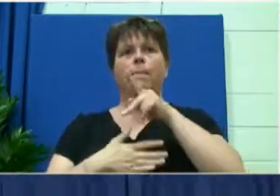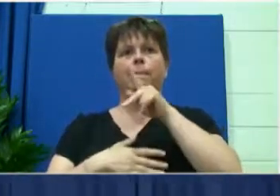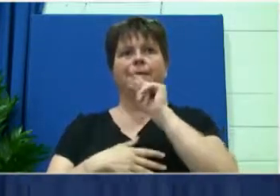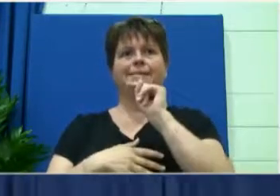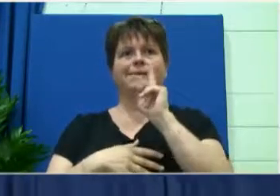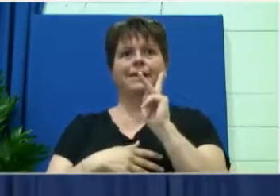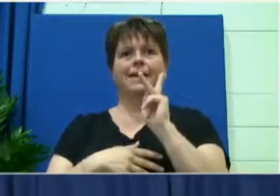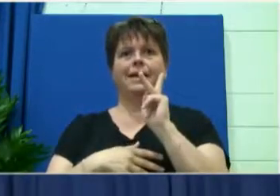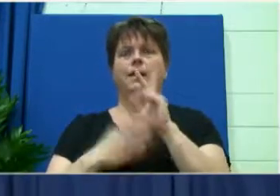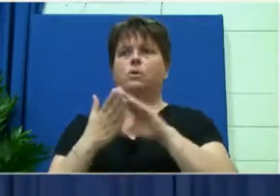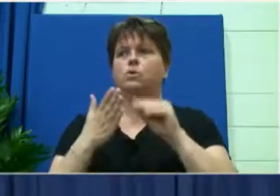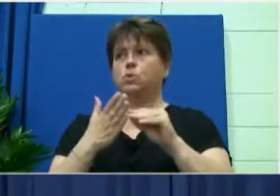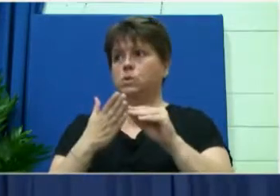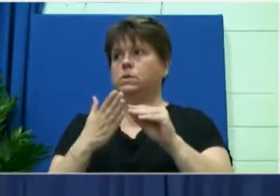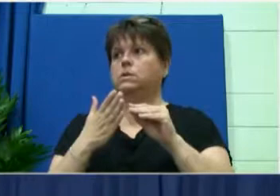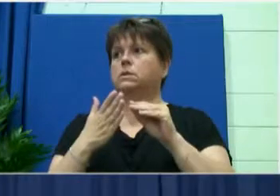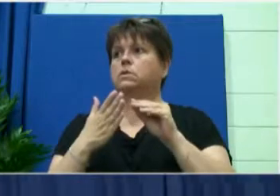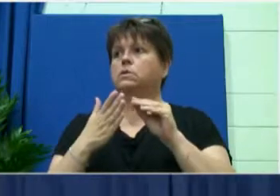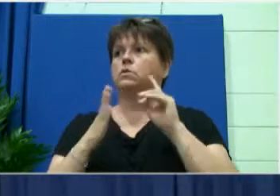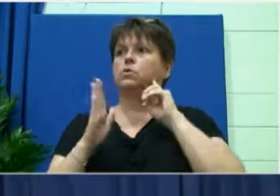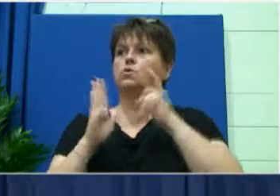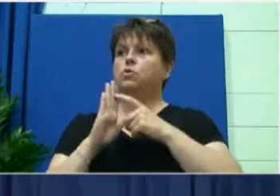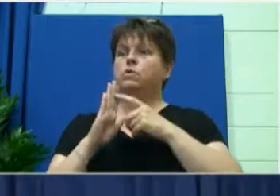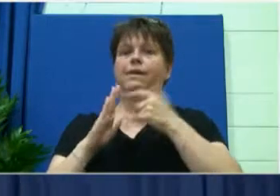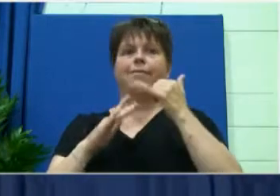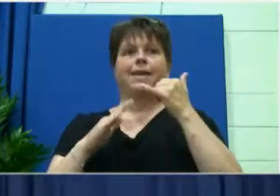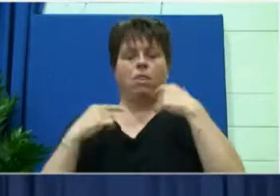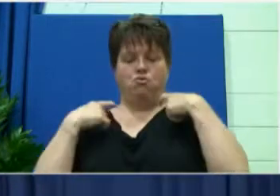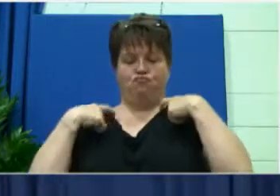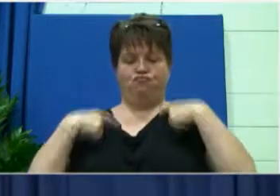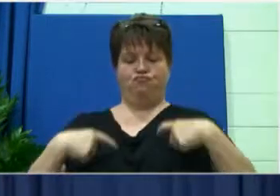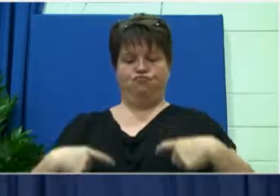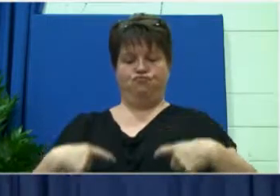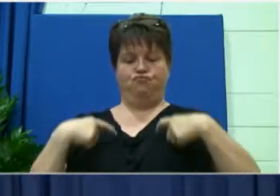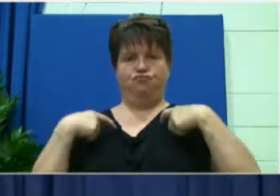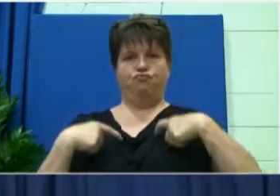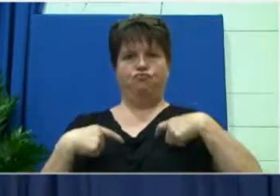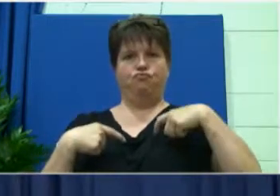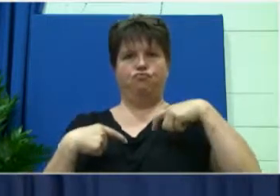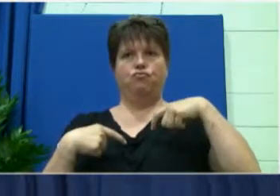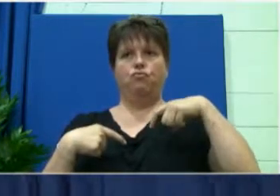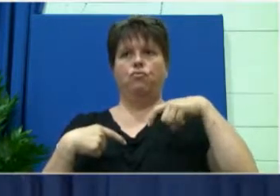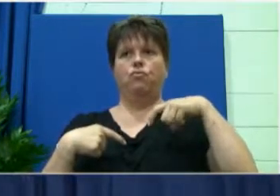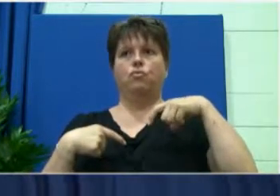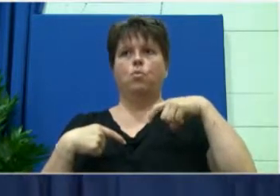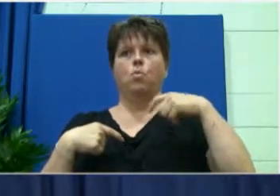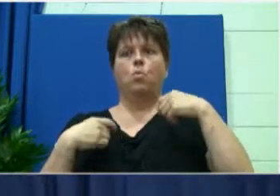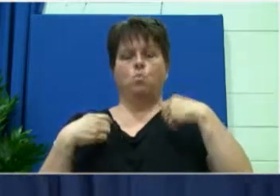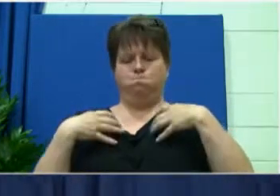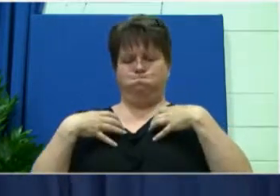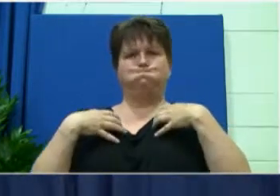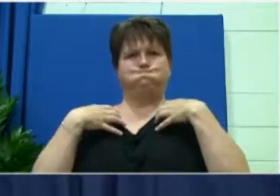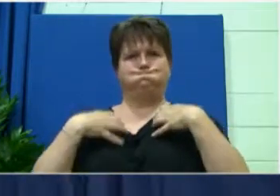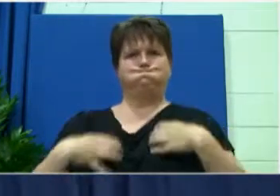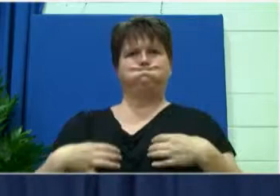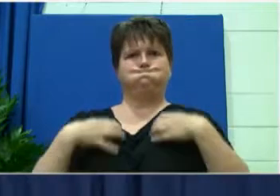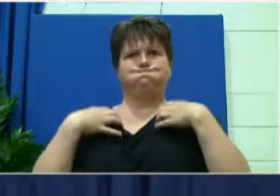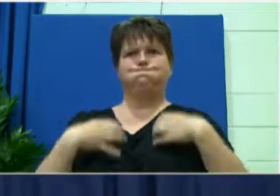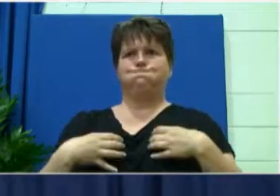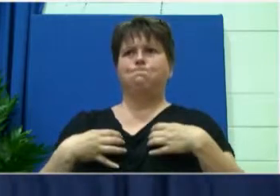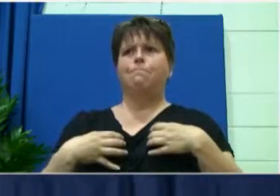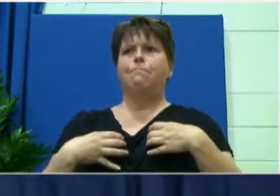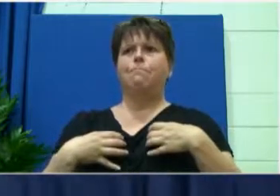PTK students wearing the gold yoke around their necks, as well